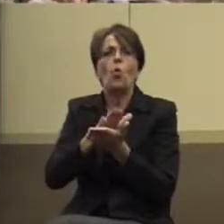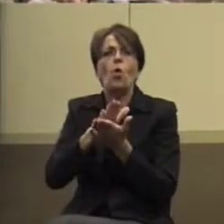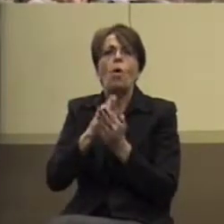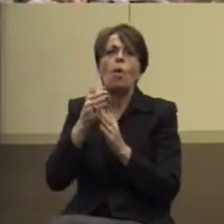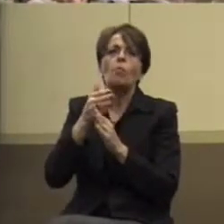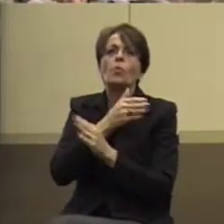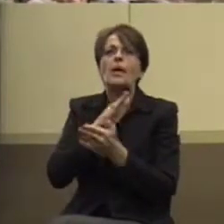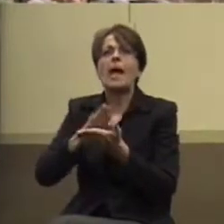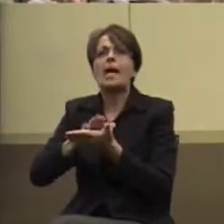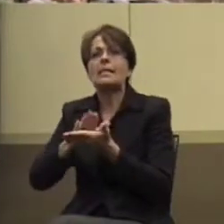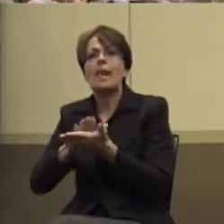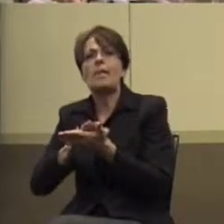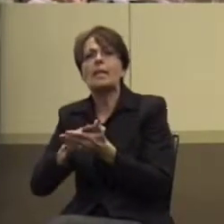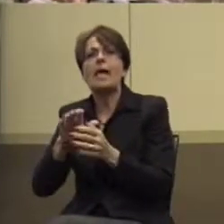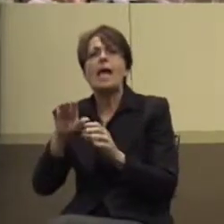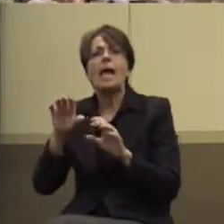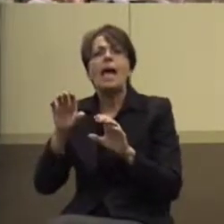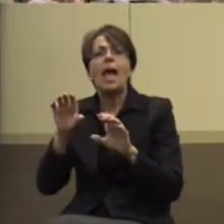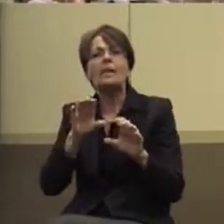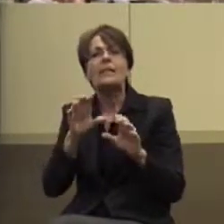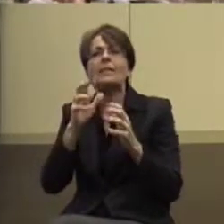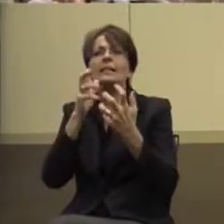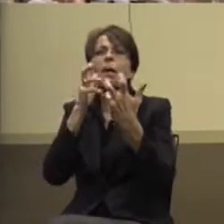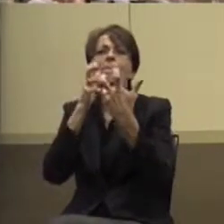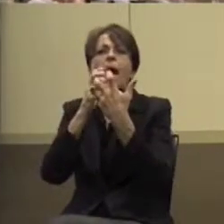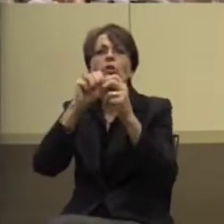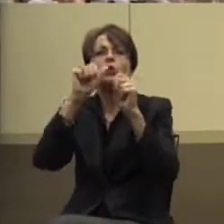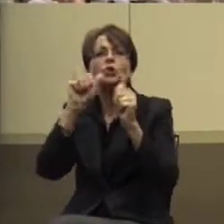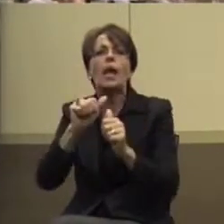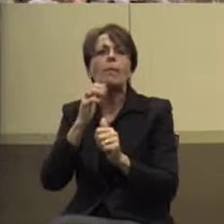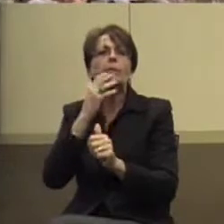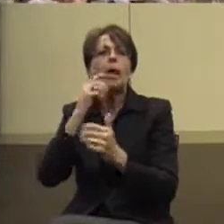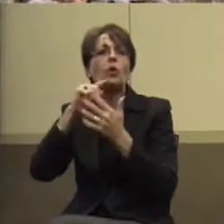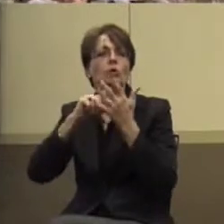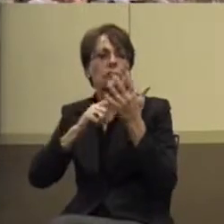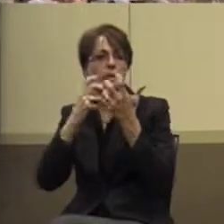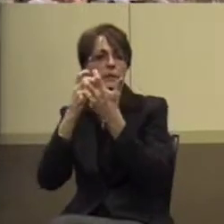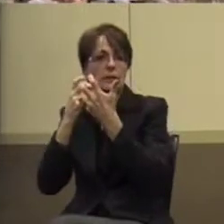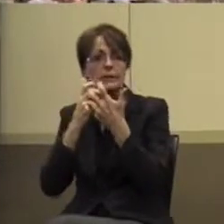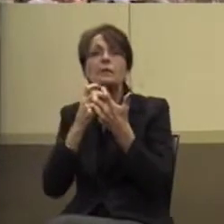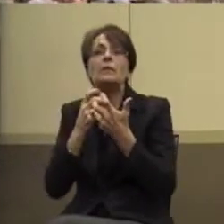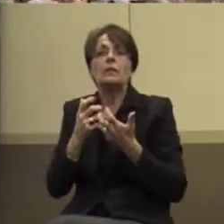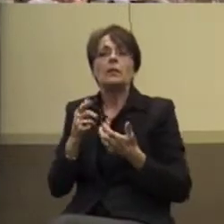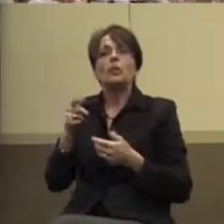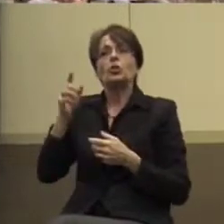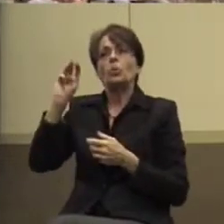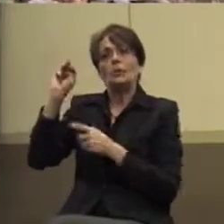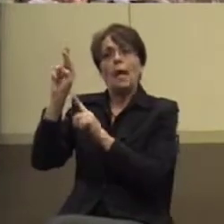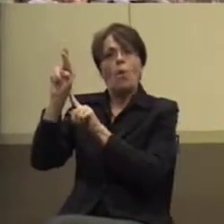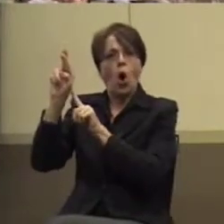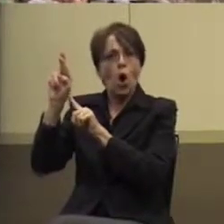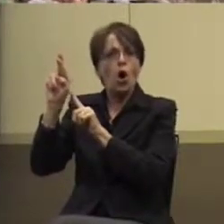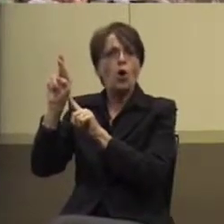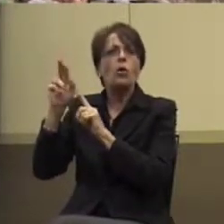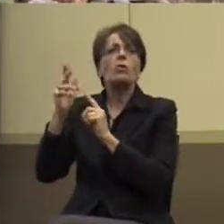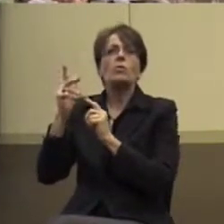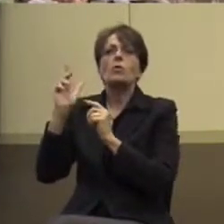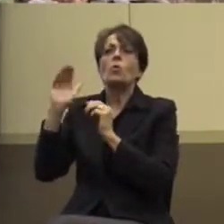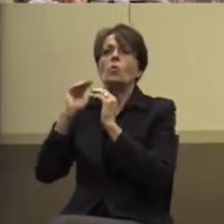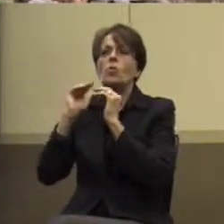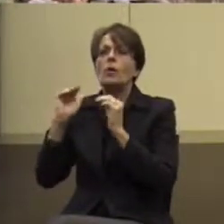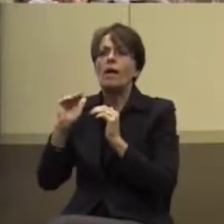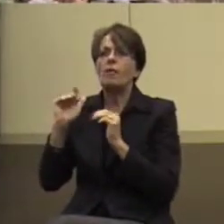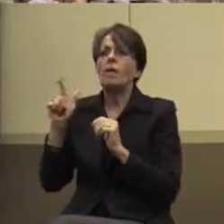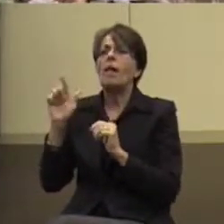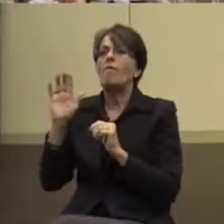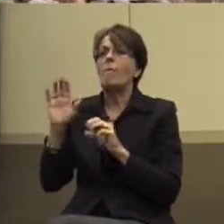of activities, you know, with like matching, you know, shapes and colors and things like that. So because she was MR at a really low level and with her